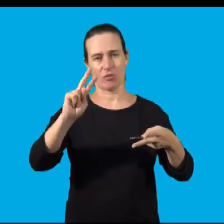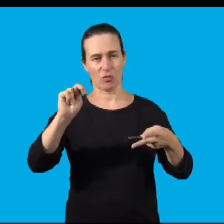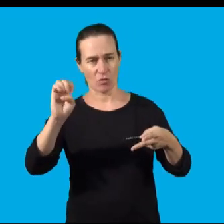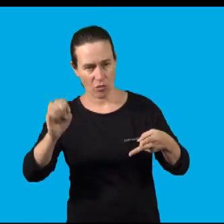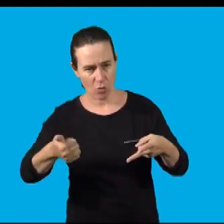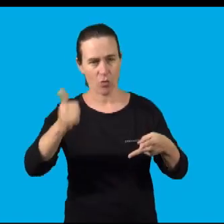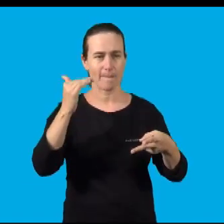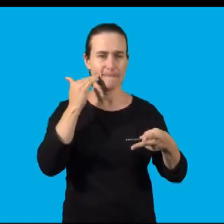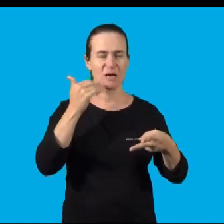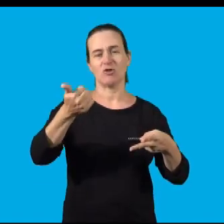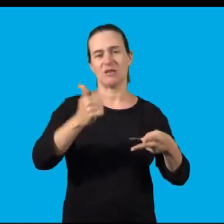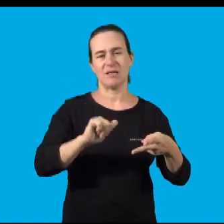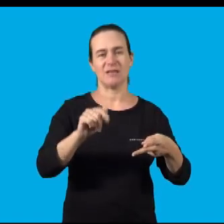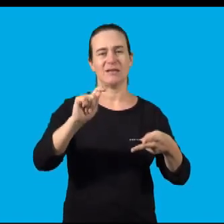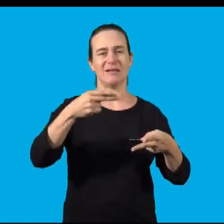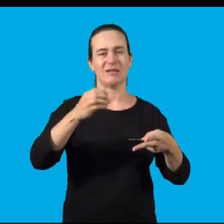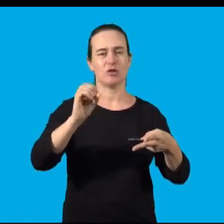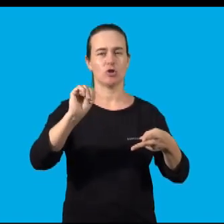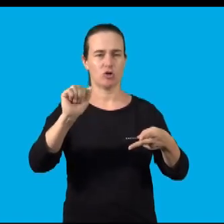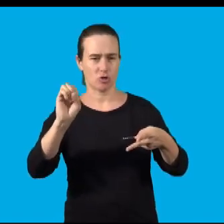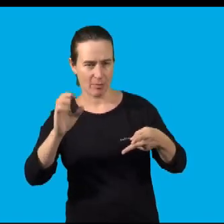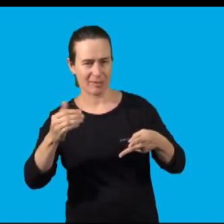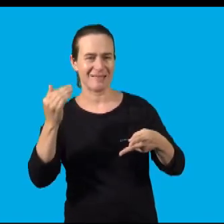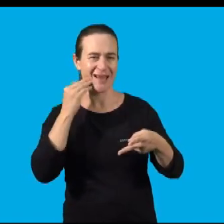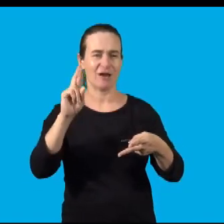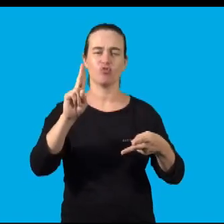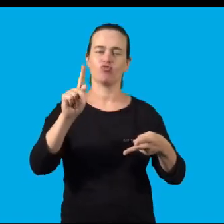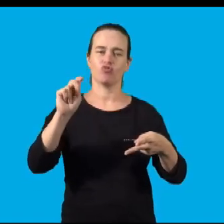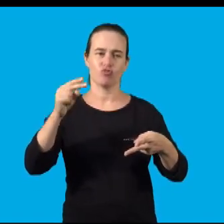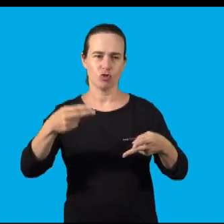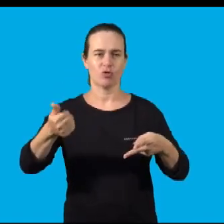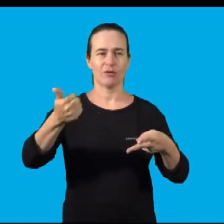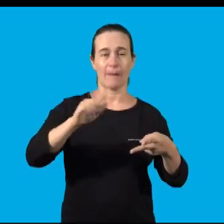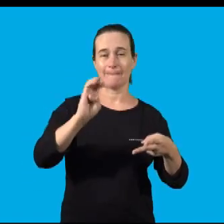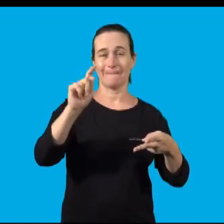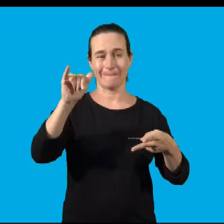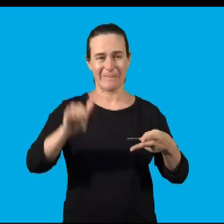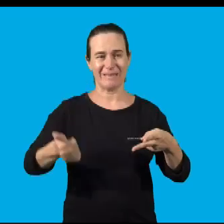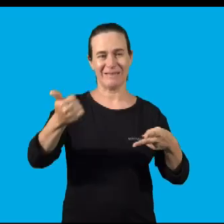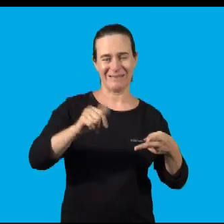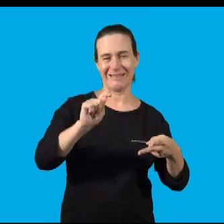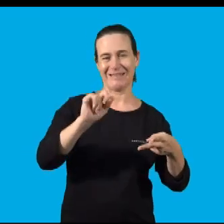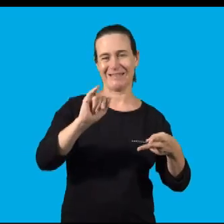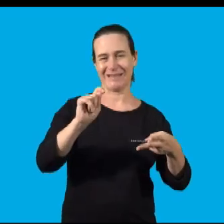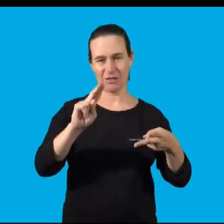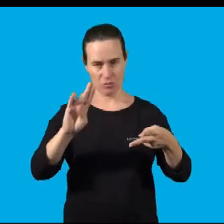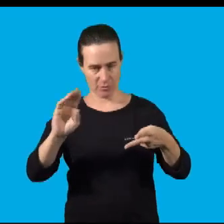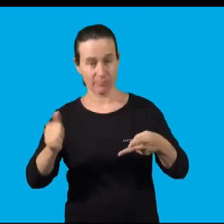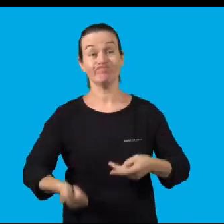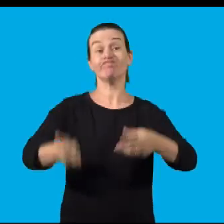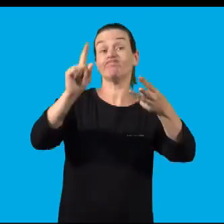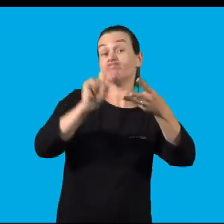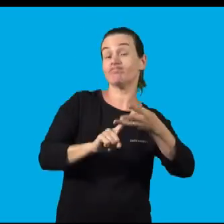Tituba. The plot: in the crucible, mass hysteria grips Salem